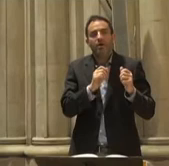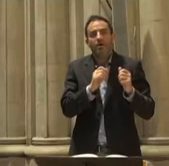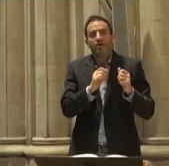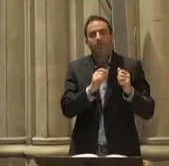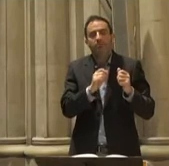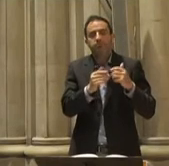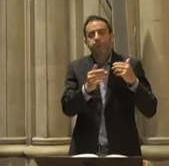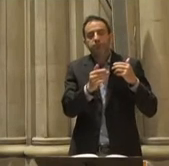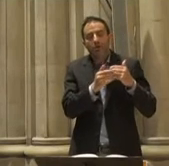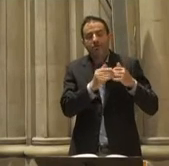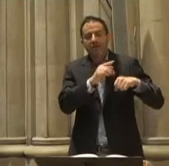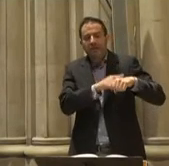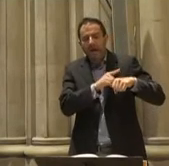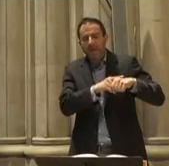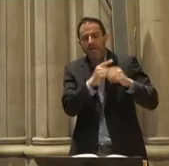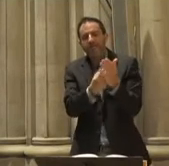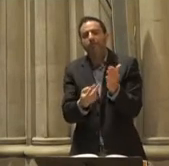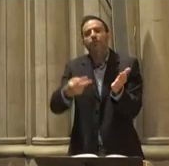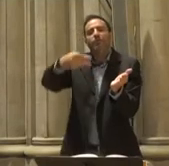resurrection.